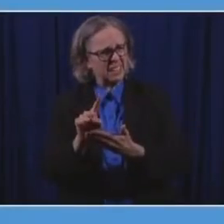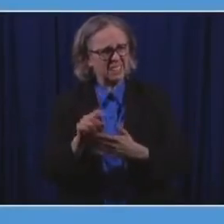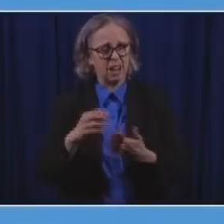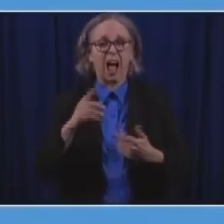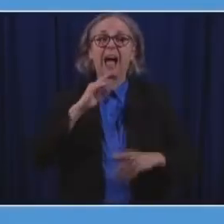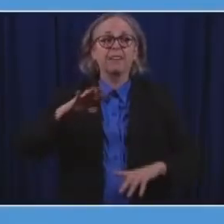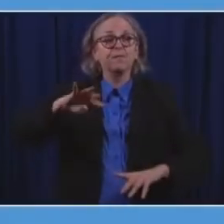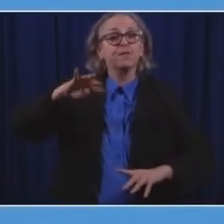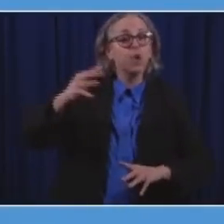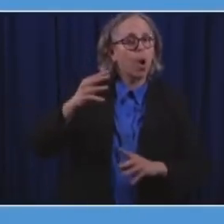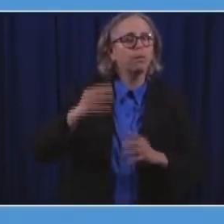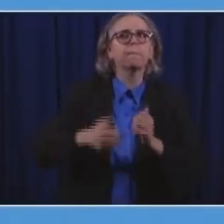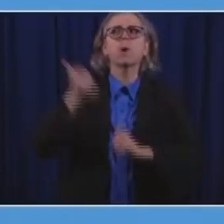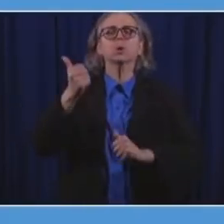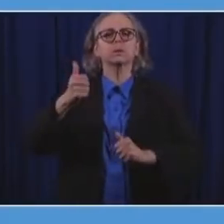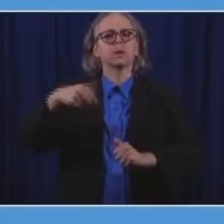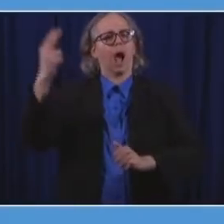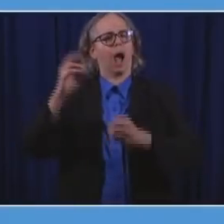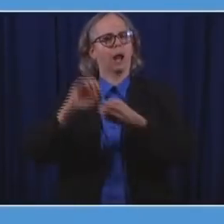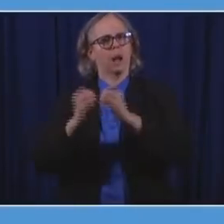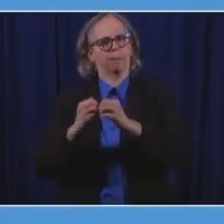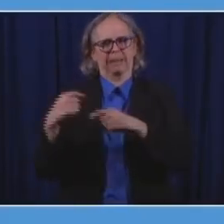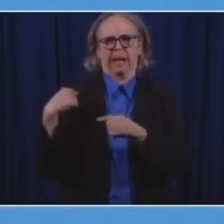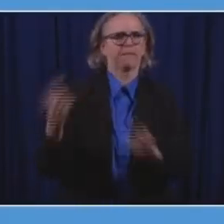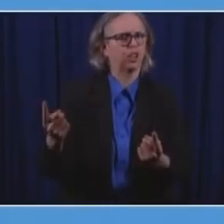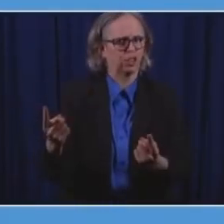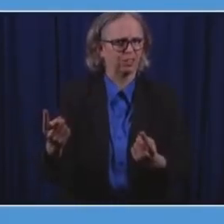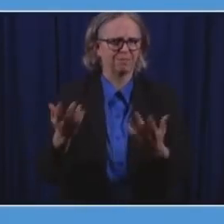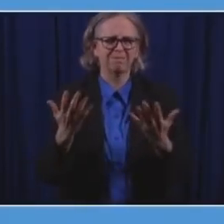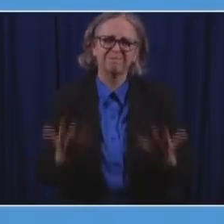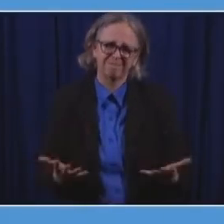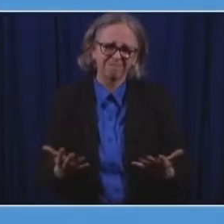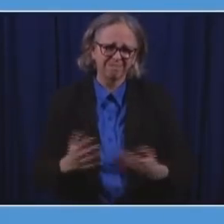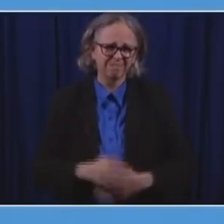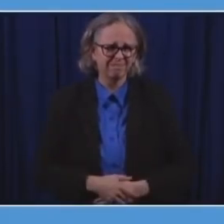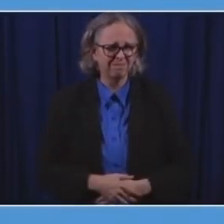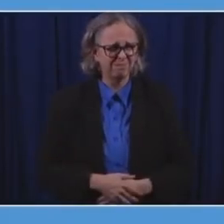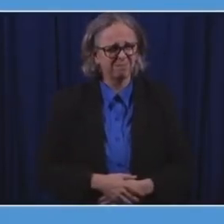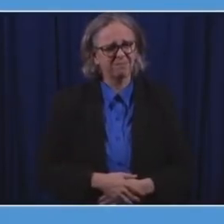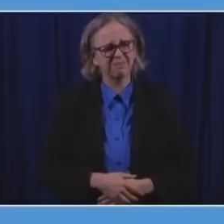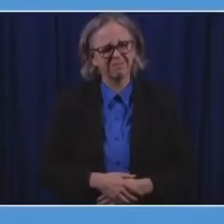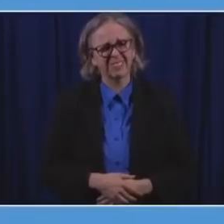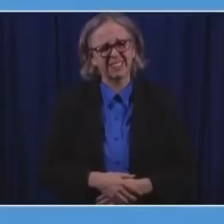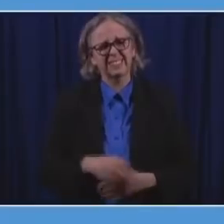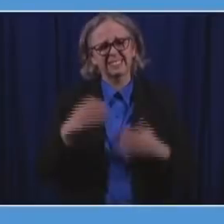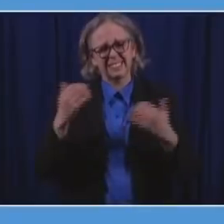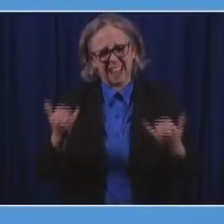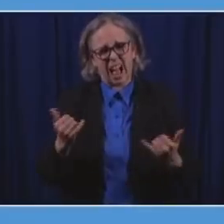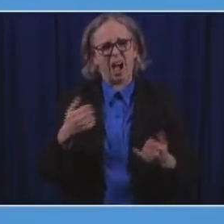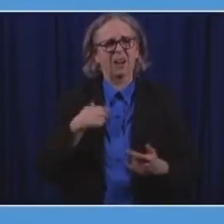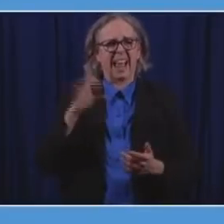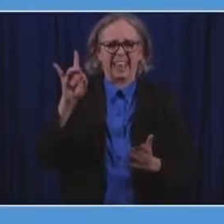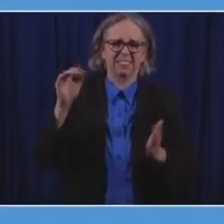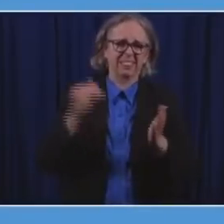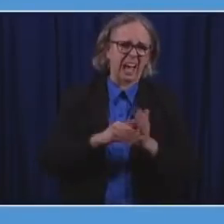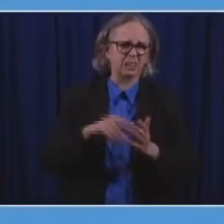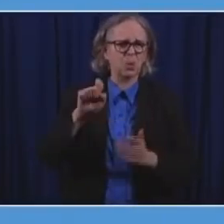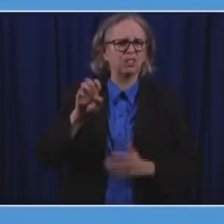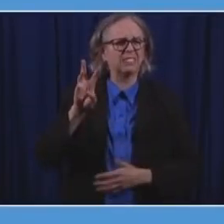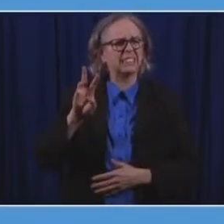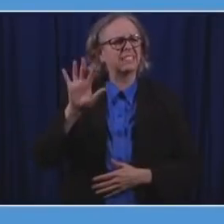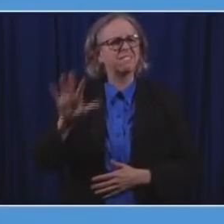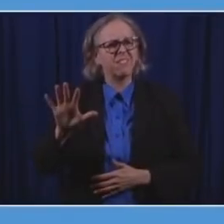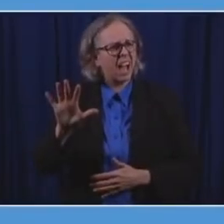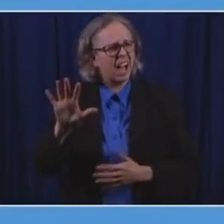7-day average of reported cases is now 8,165. So this is above our last 7-day